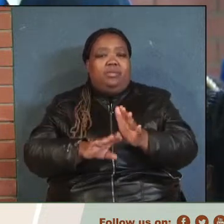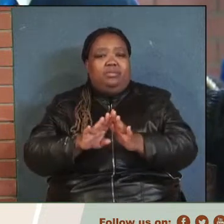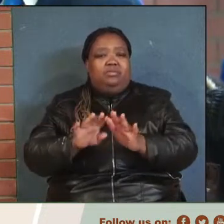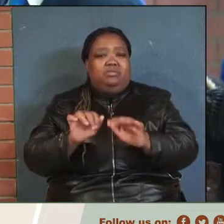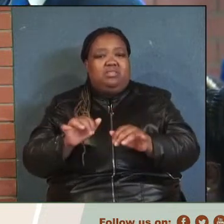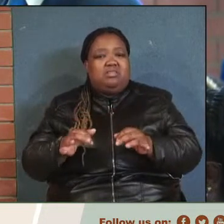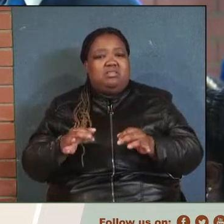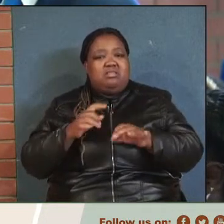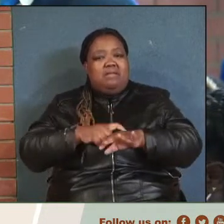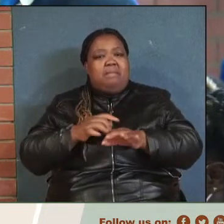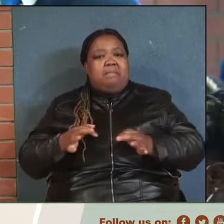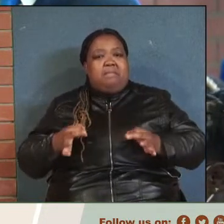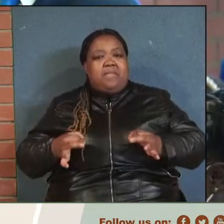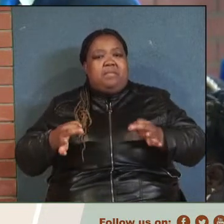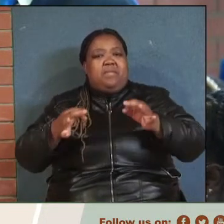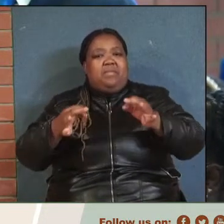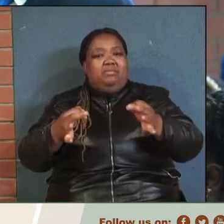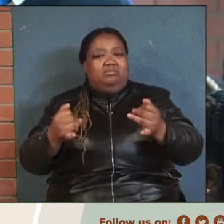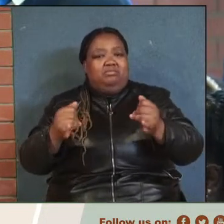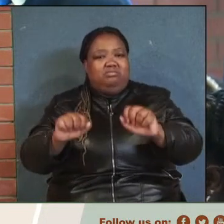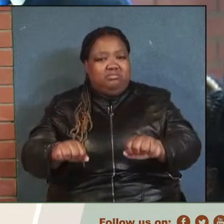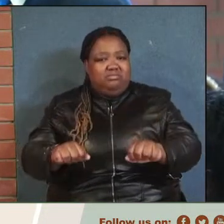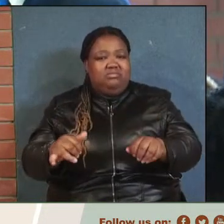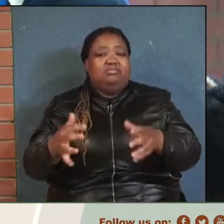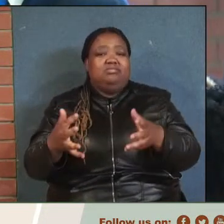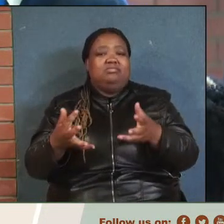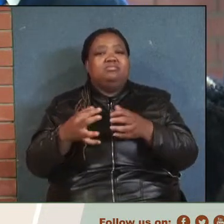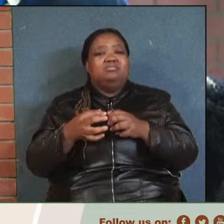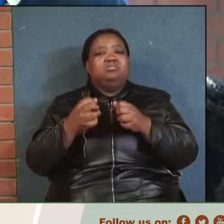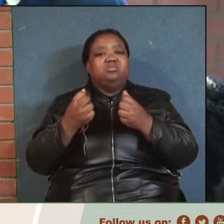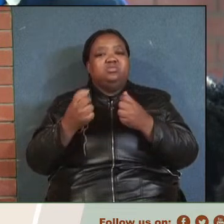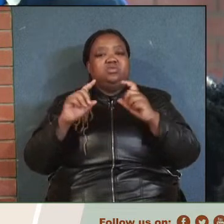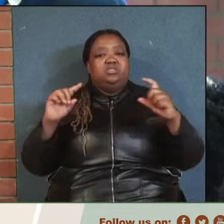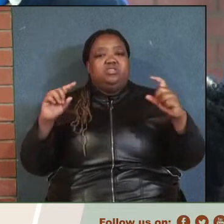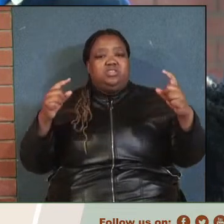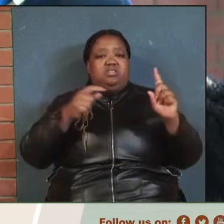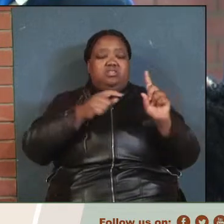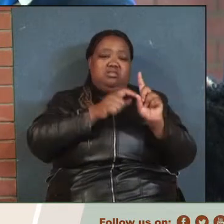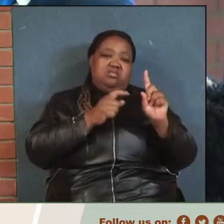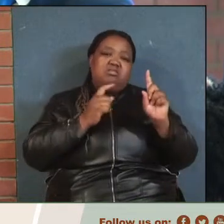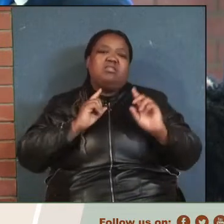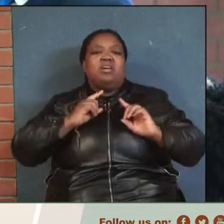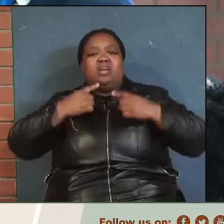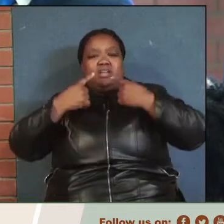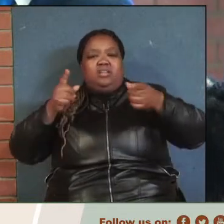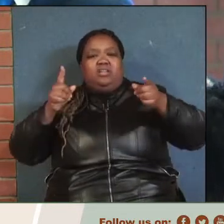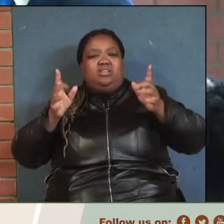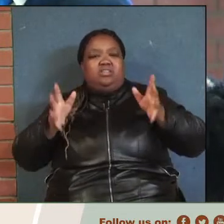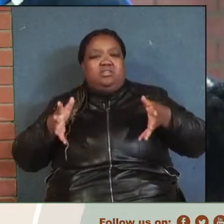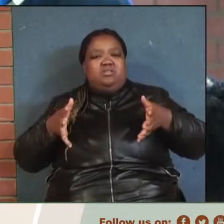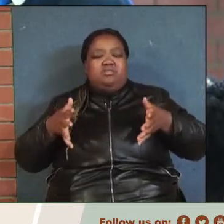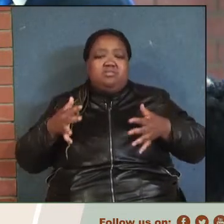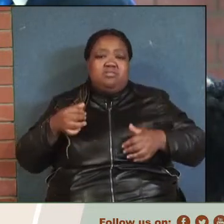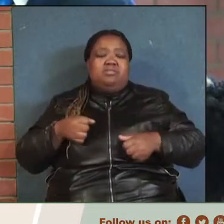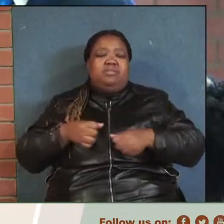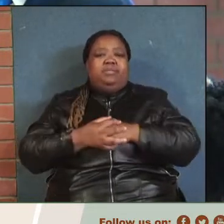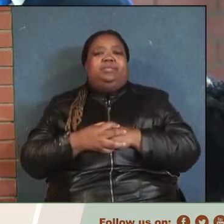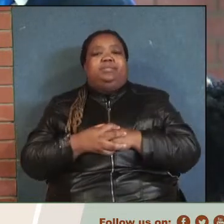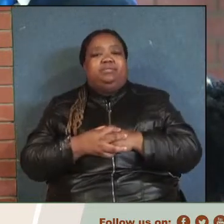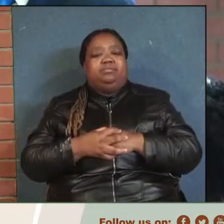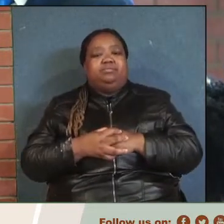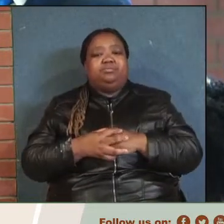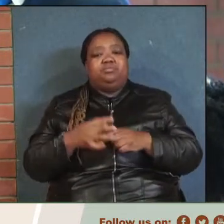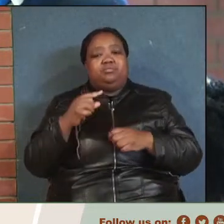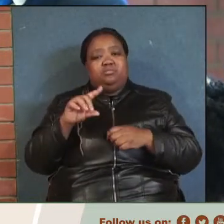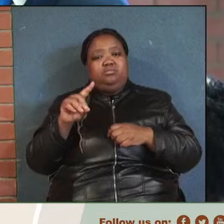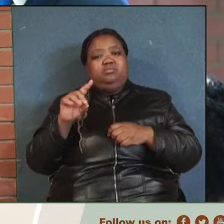in terms of the benefits announced by the Executive Council, Mr. Chiluane, with assistance of his spokesperson, Mr. Golani,